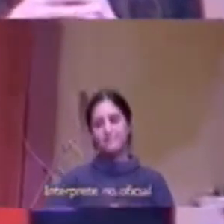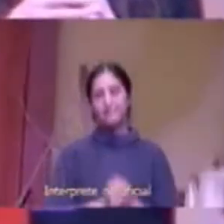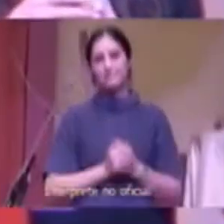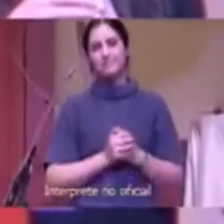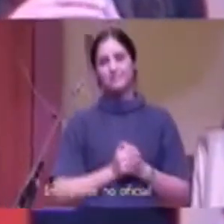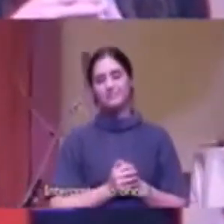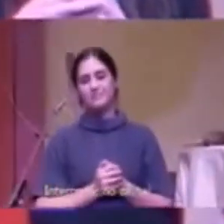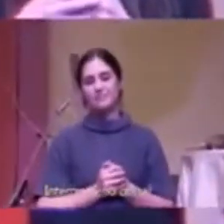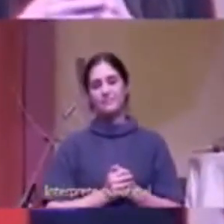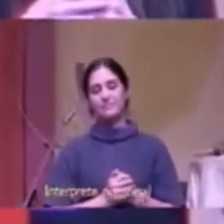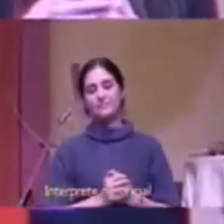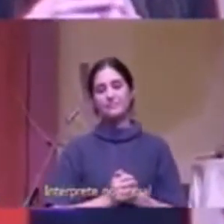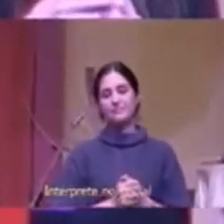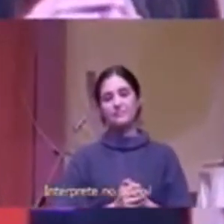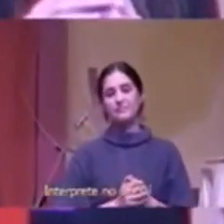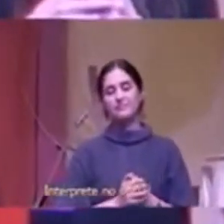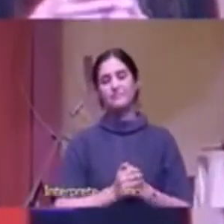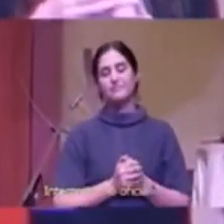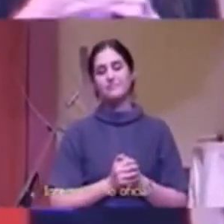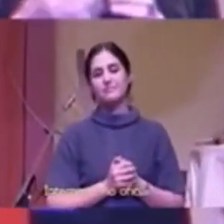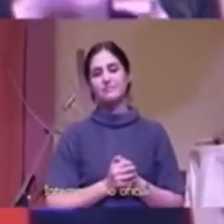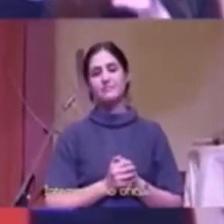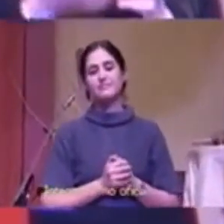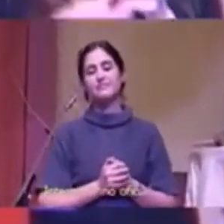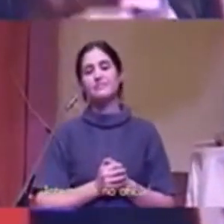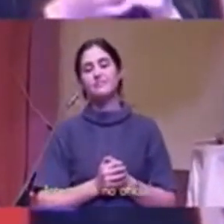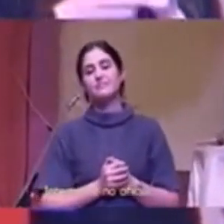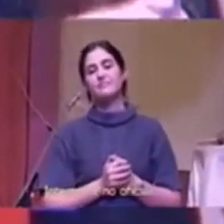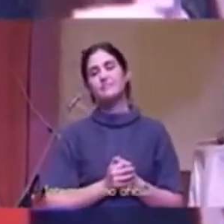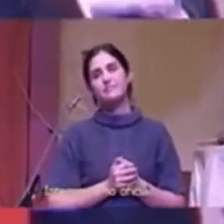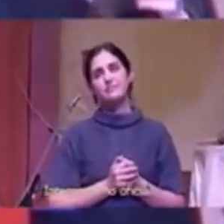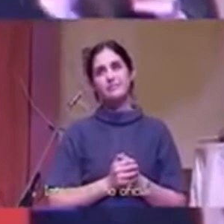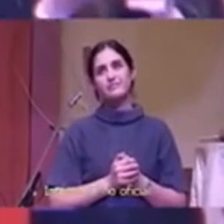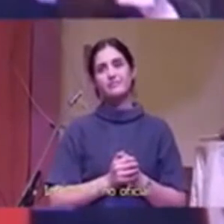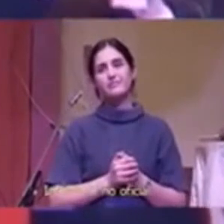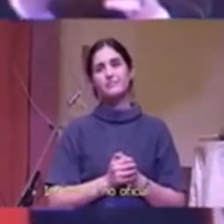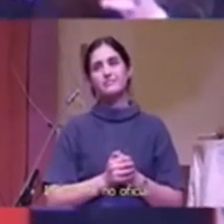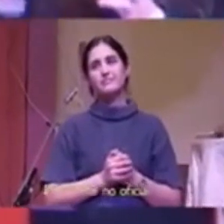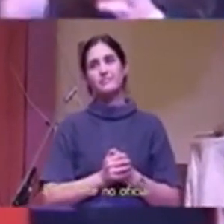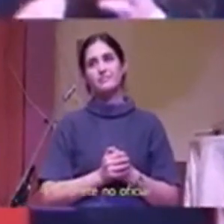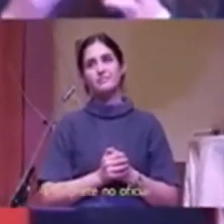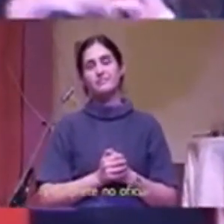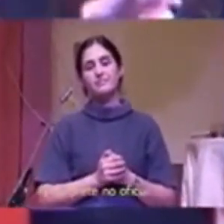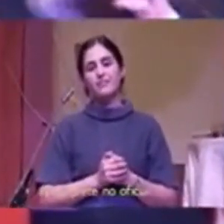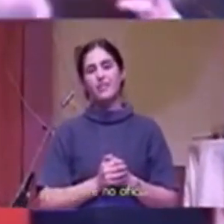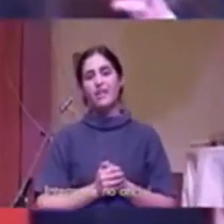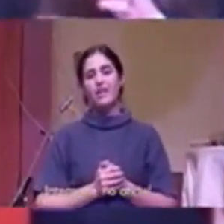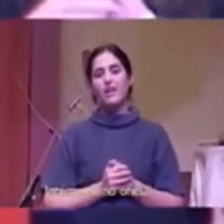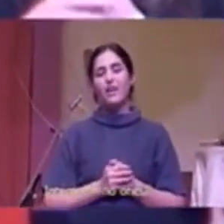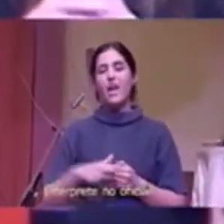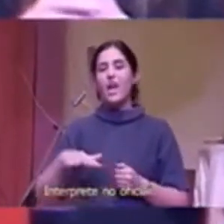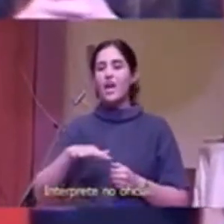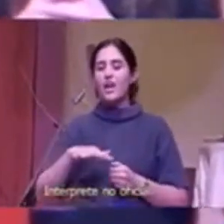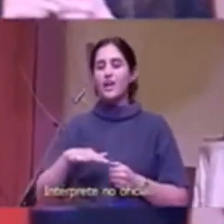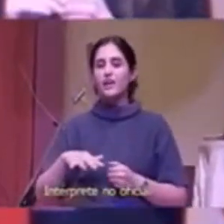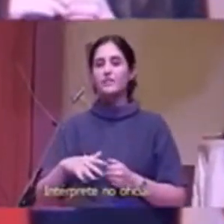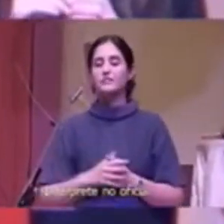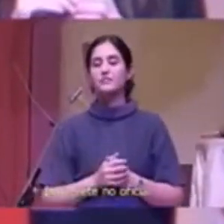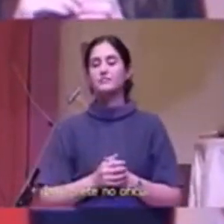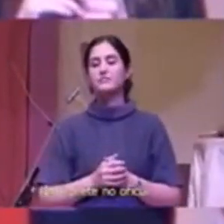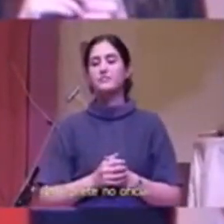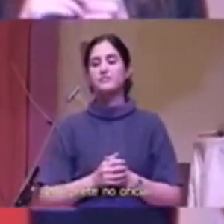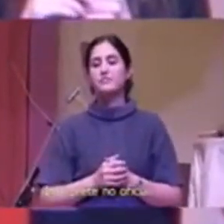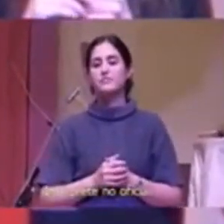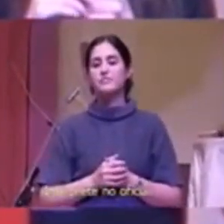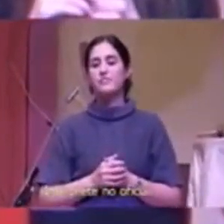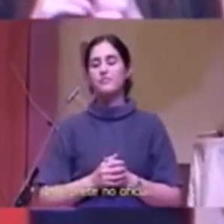The one most influential square meter on this planet. El metro cuadrado con más influencia en este planeta is the